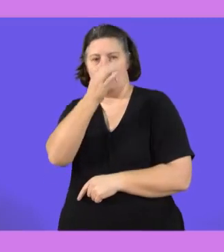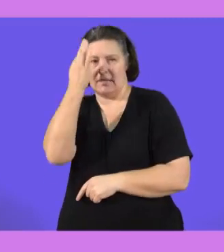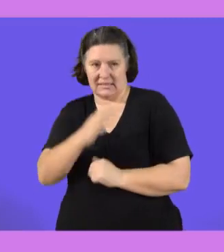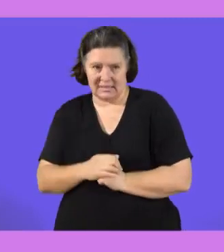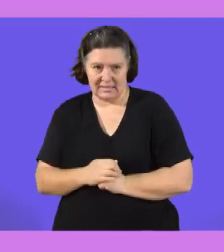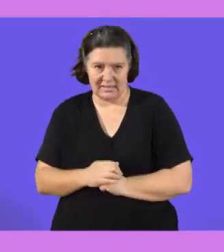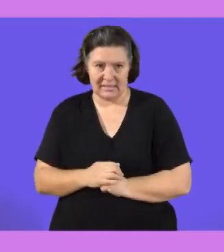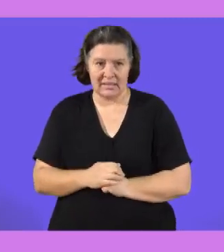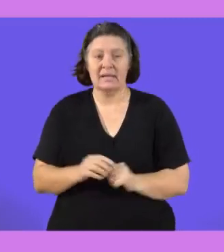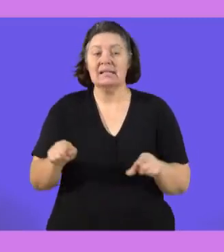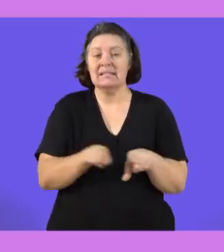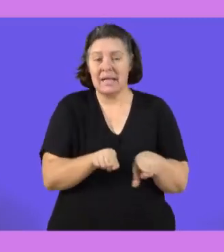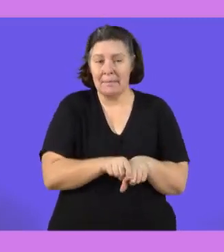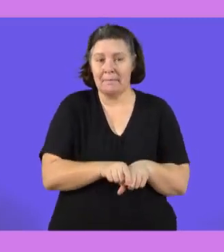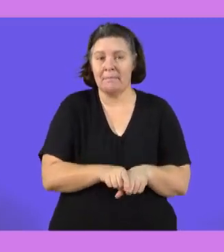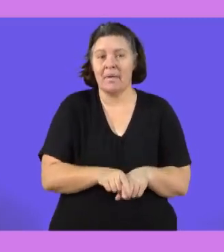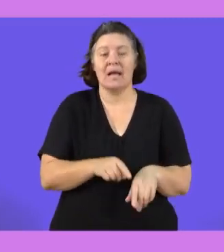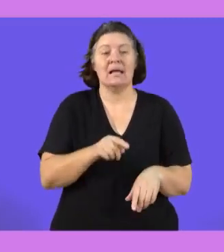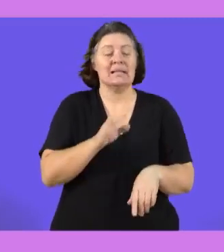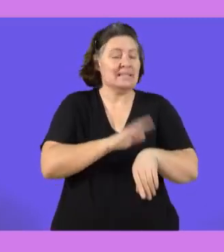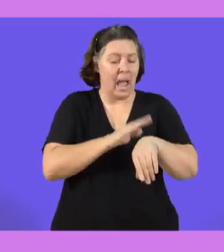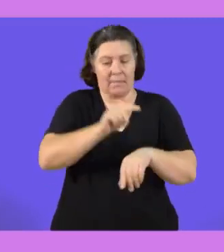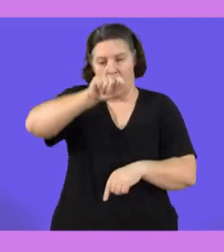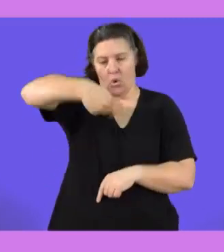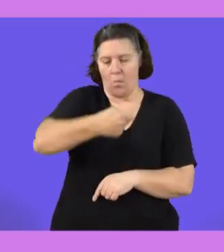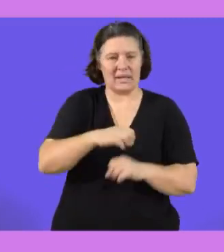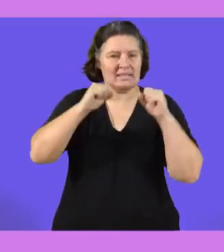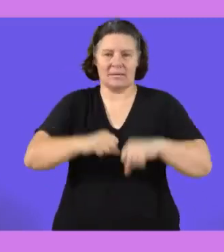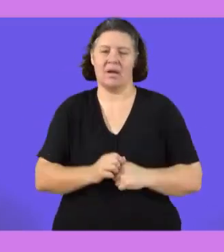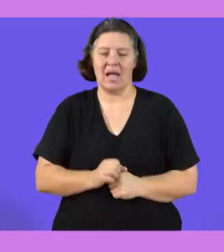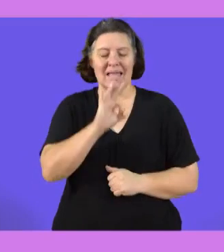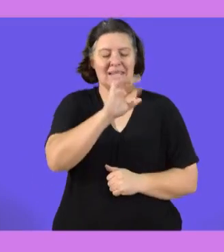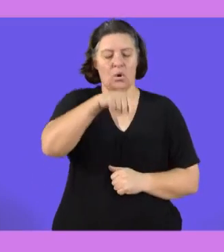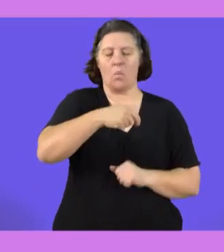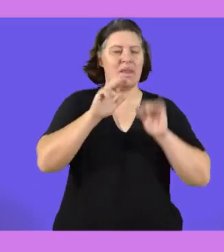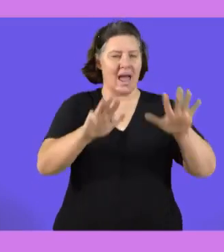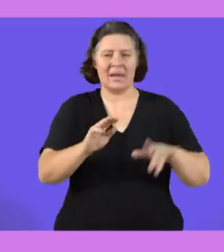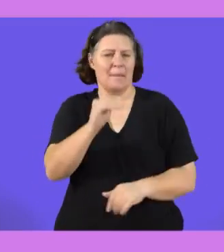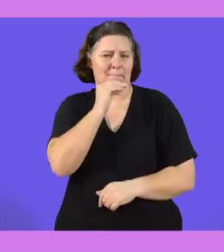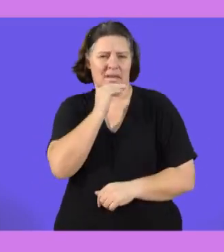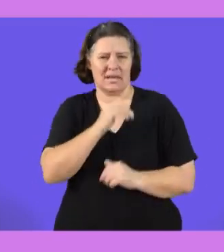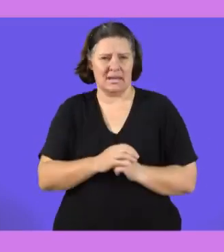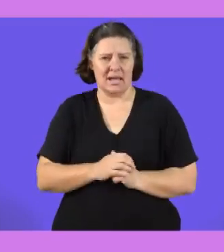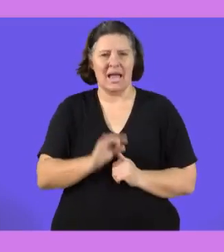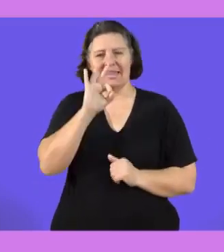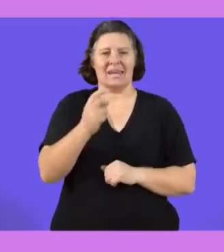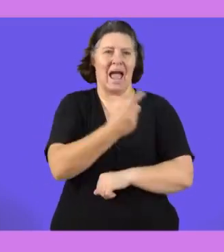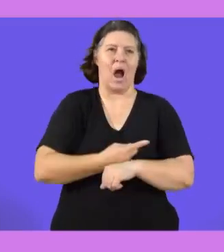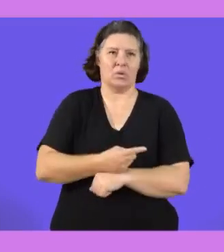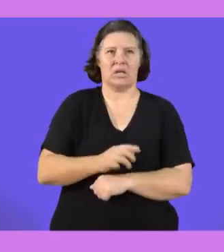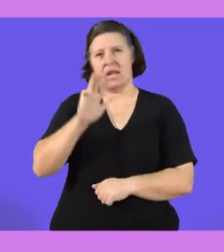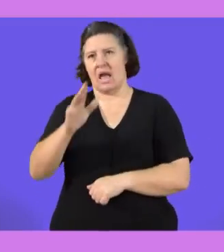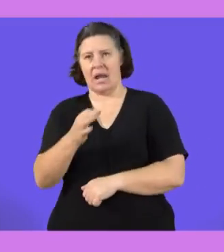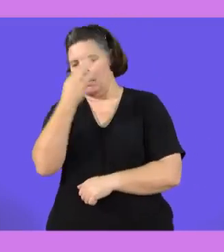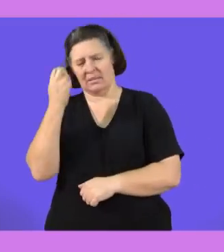minutes. Then I also indicated to you that time is not a decimal system. So therefore, 3,9 hours does not mean it's